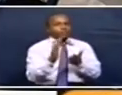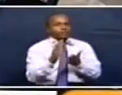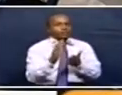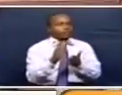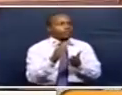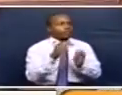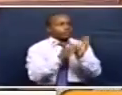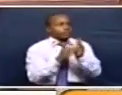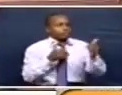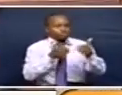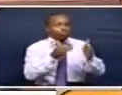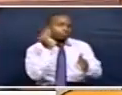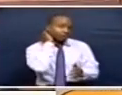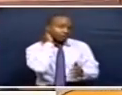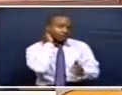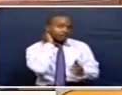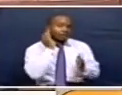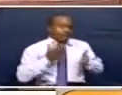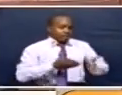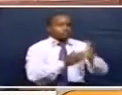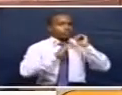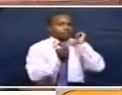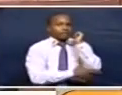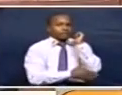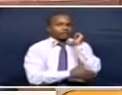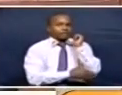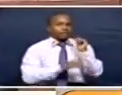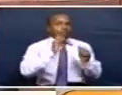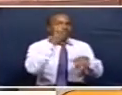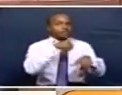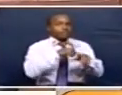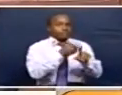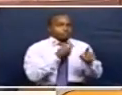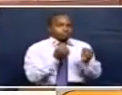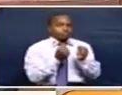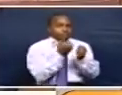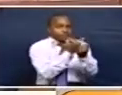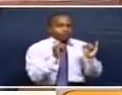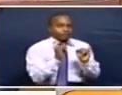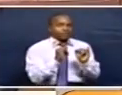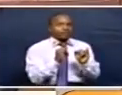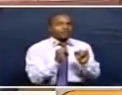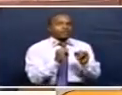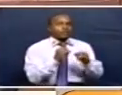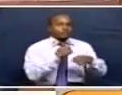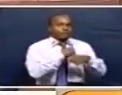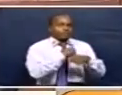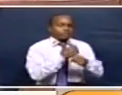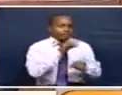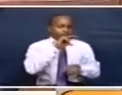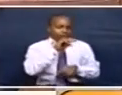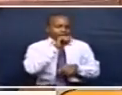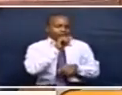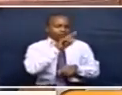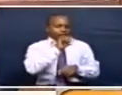area. The roads have been very bad. For the first time since independence, we have graded the road. We've marammed a third